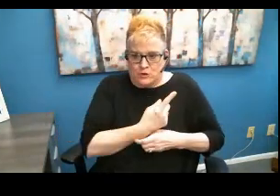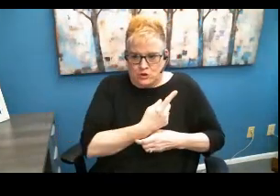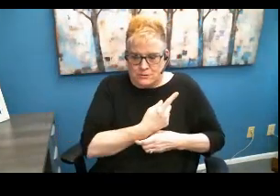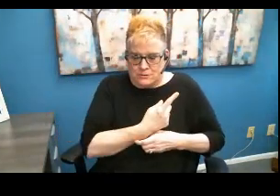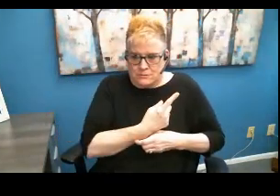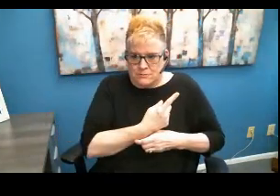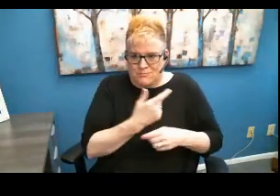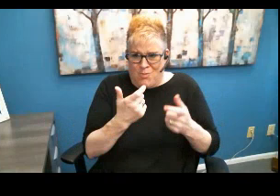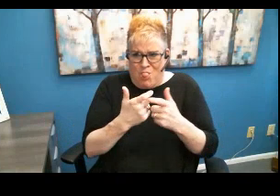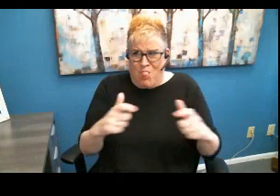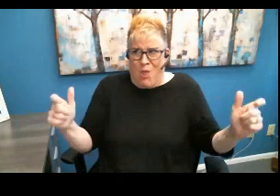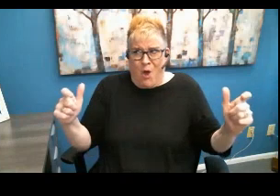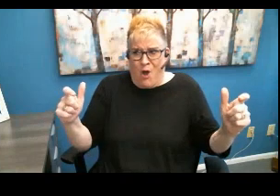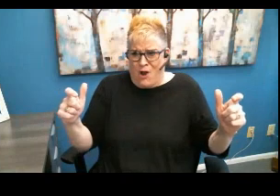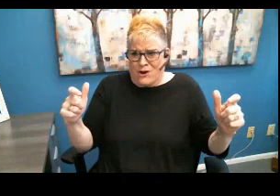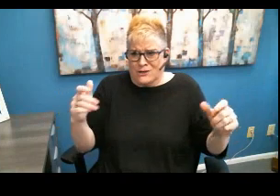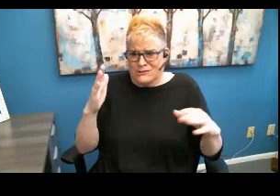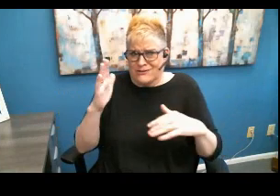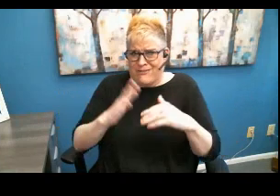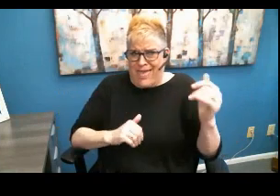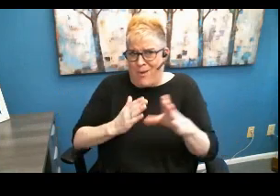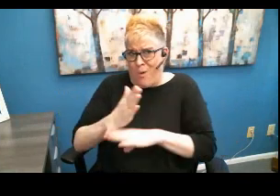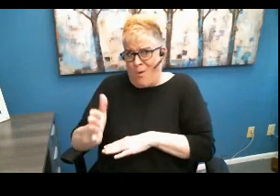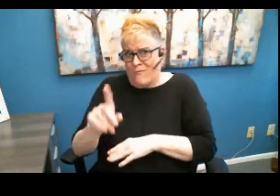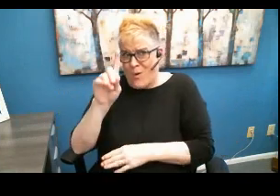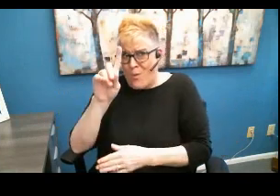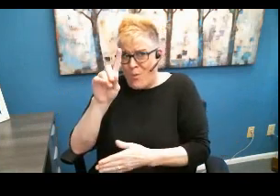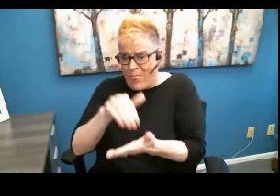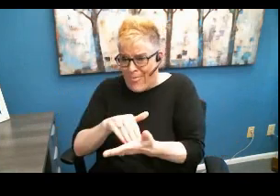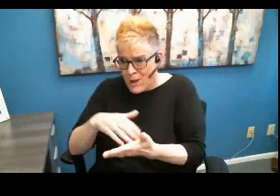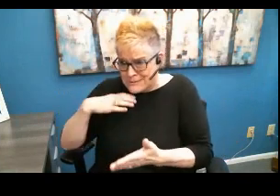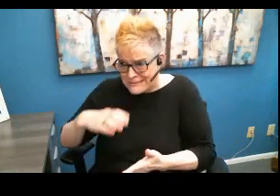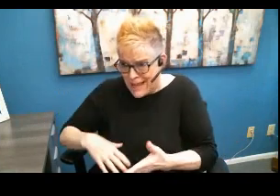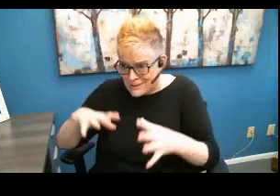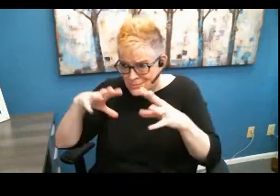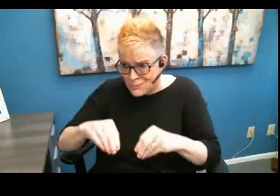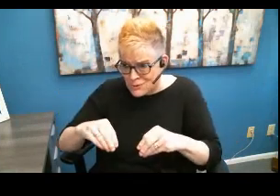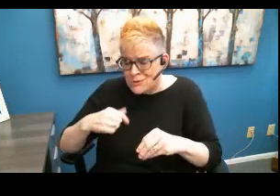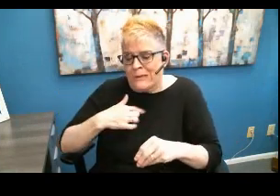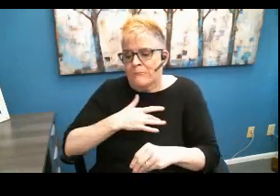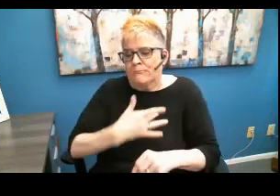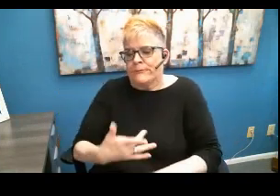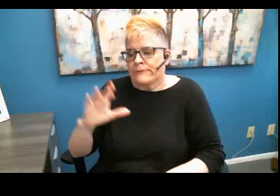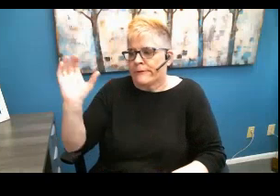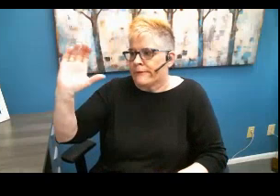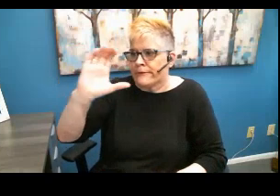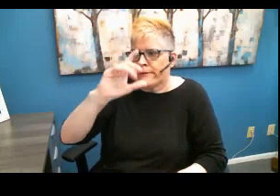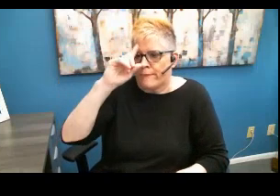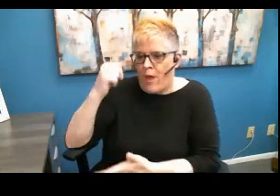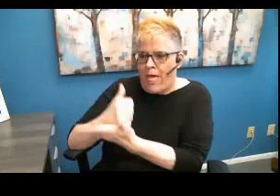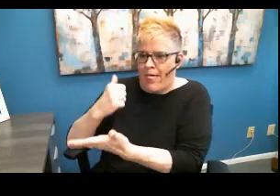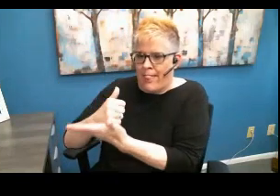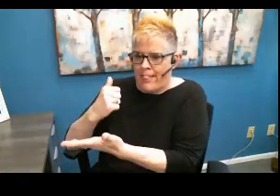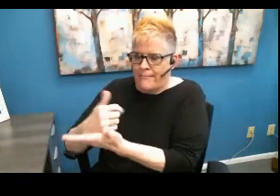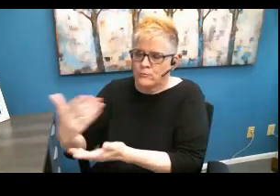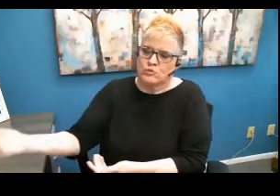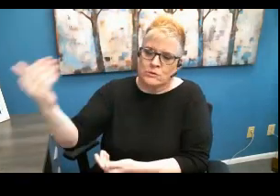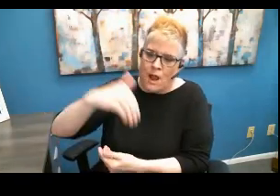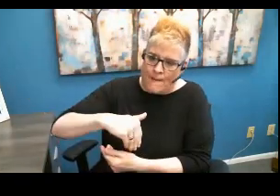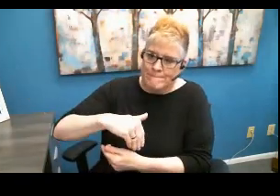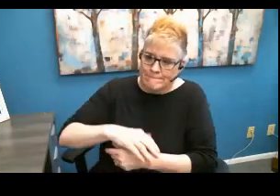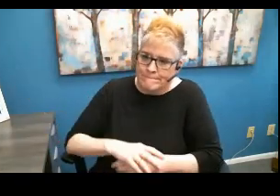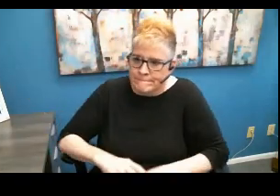I would say typically larger than 1,000 customers out at once, we would generally have to look for a mutual aid to keep that